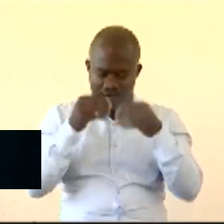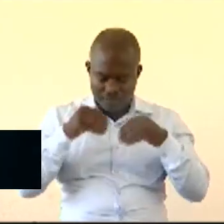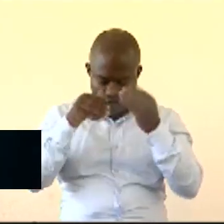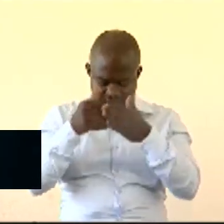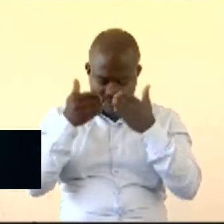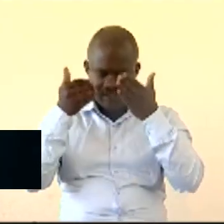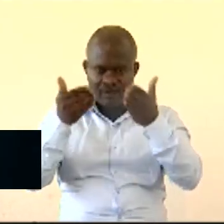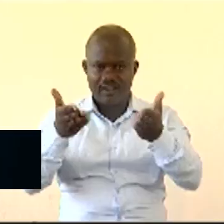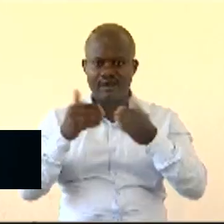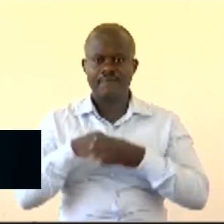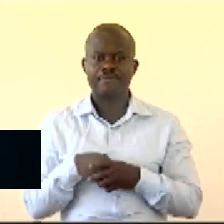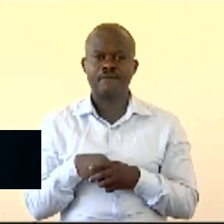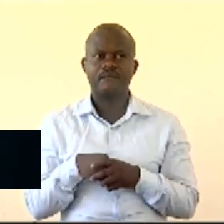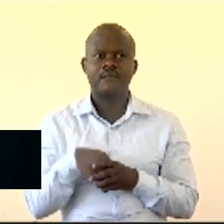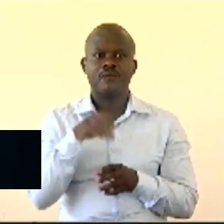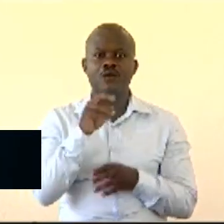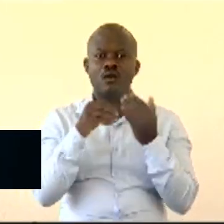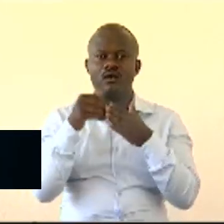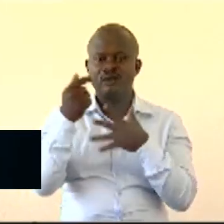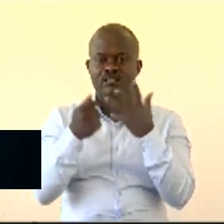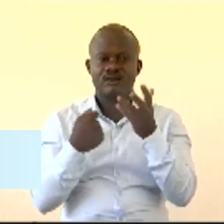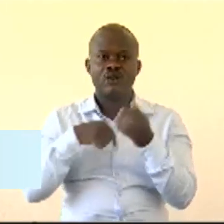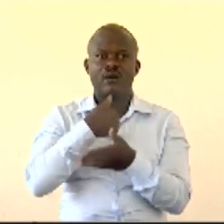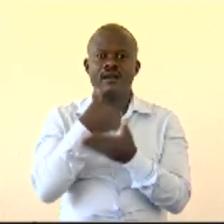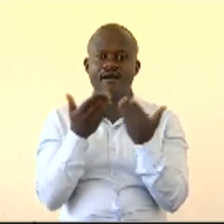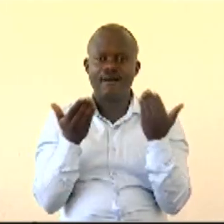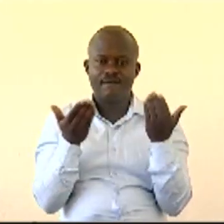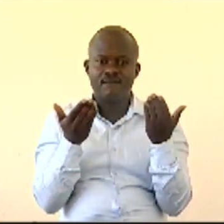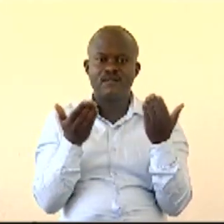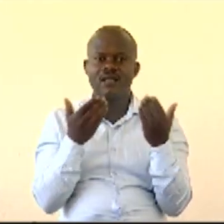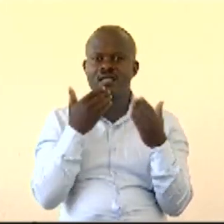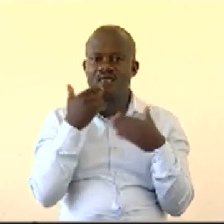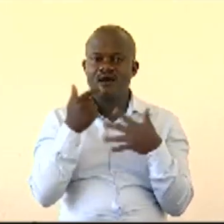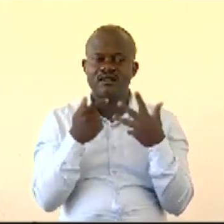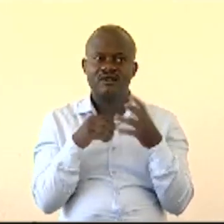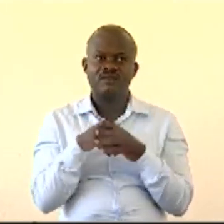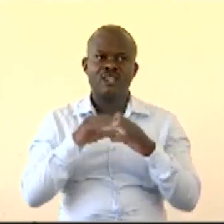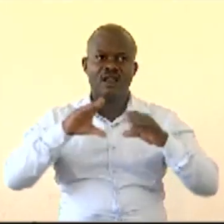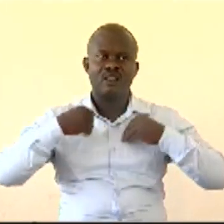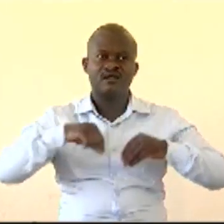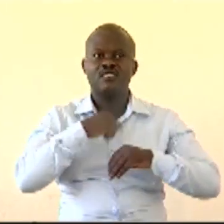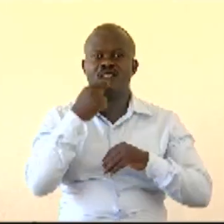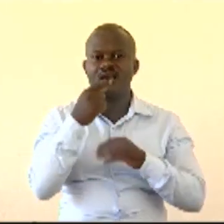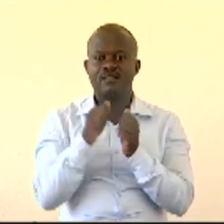here, on this side we have, that is the, let's say, the